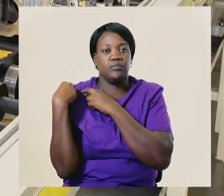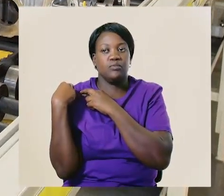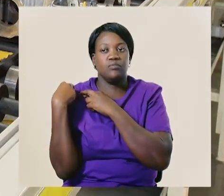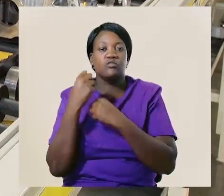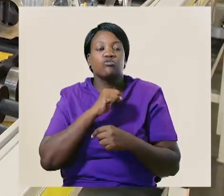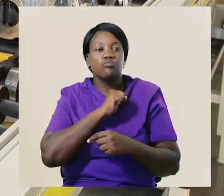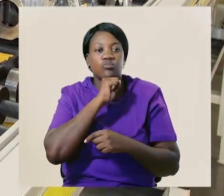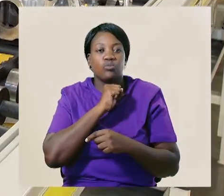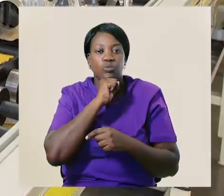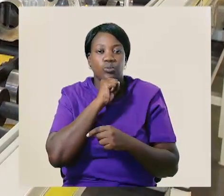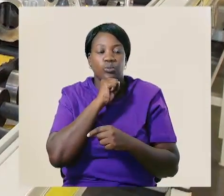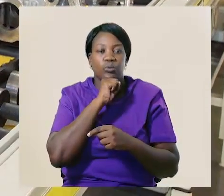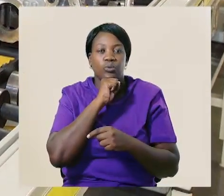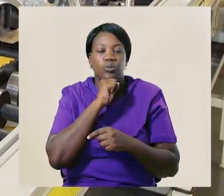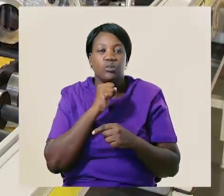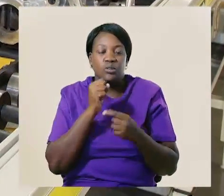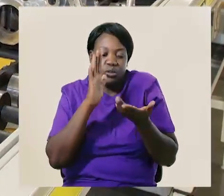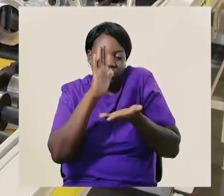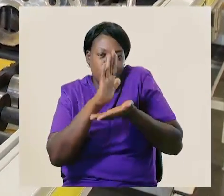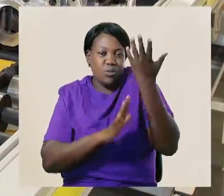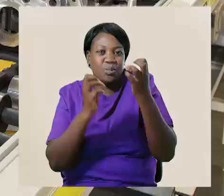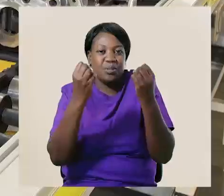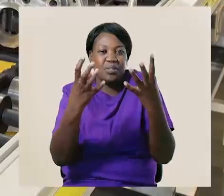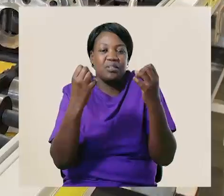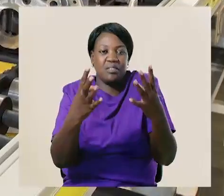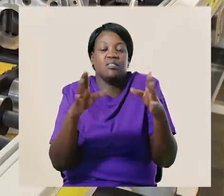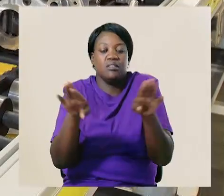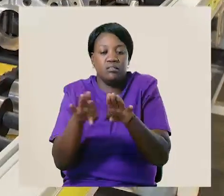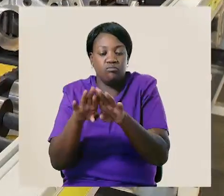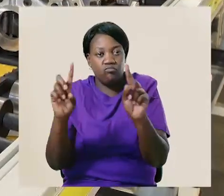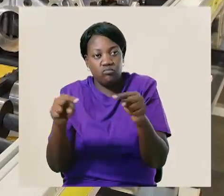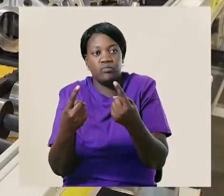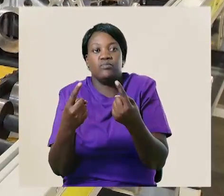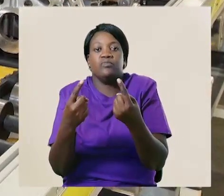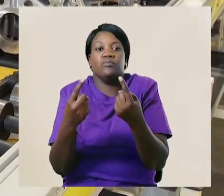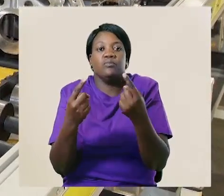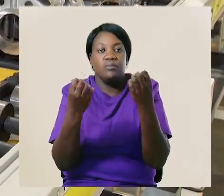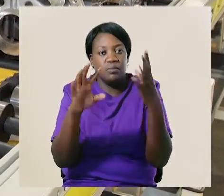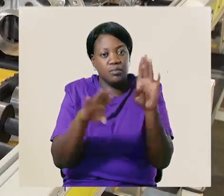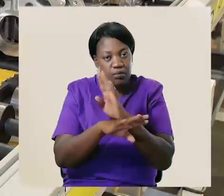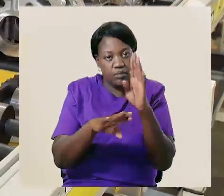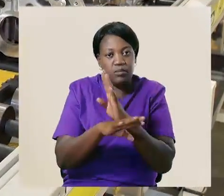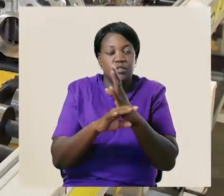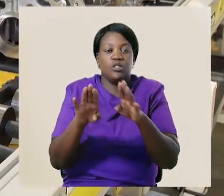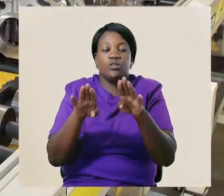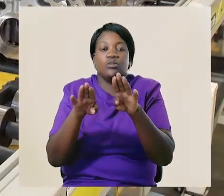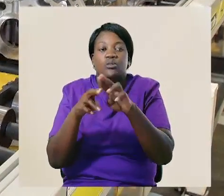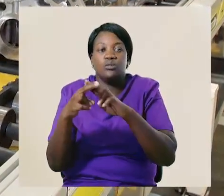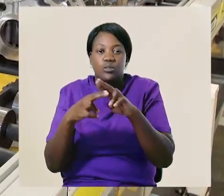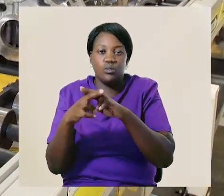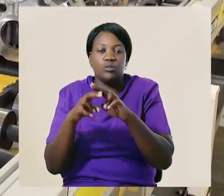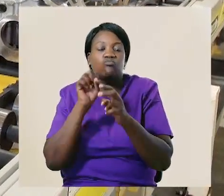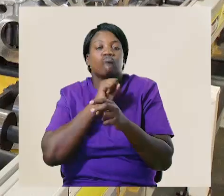Specialized machinery can be used to increase production. Most businesses use specialized machines